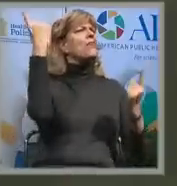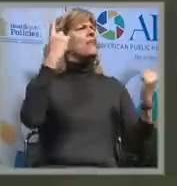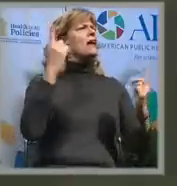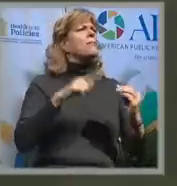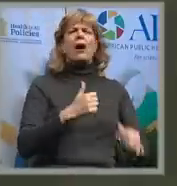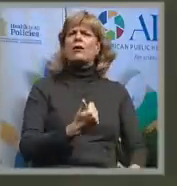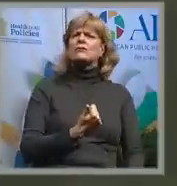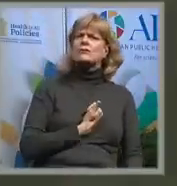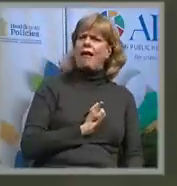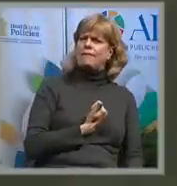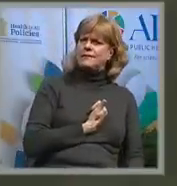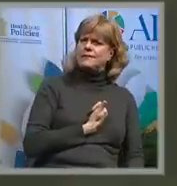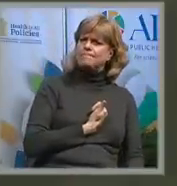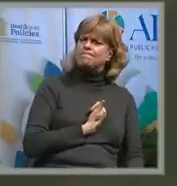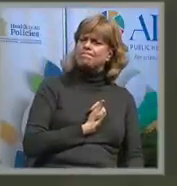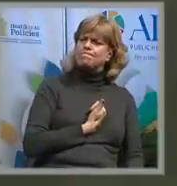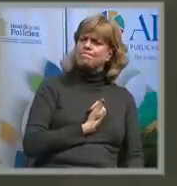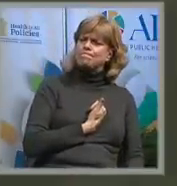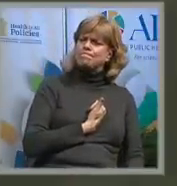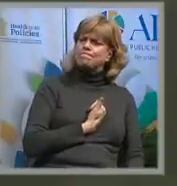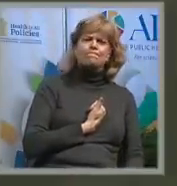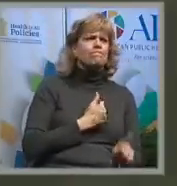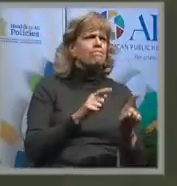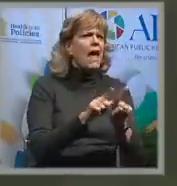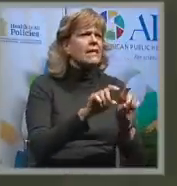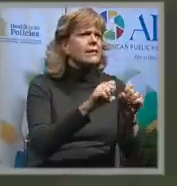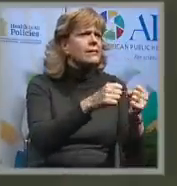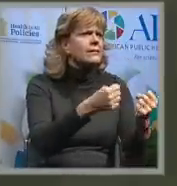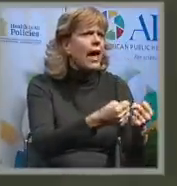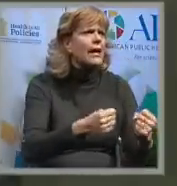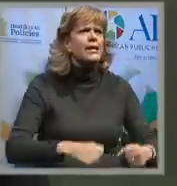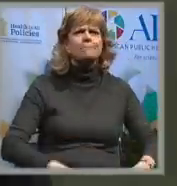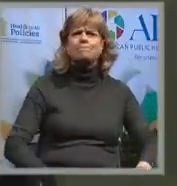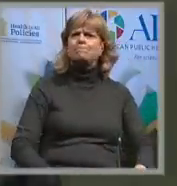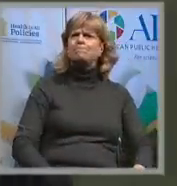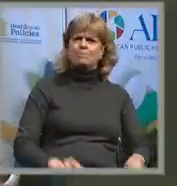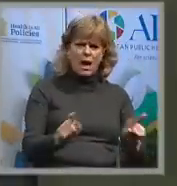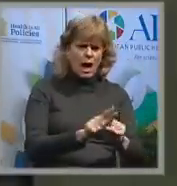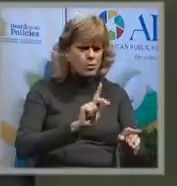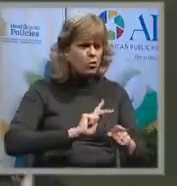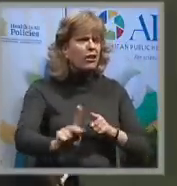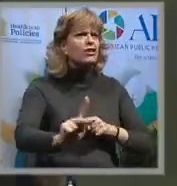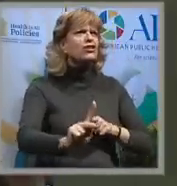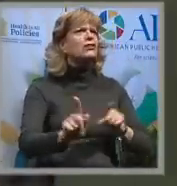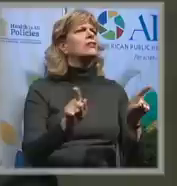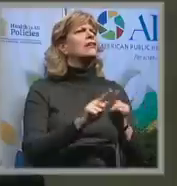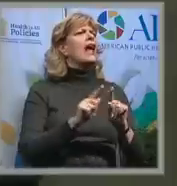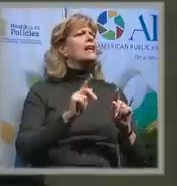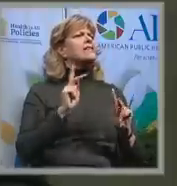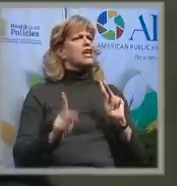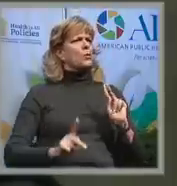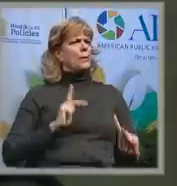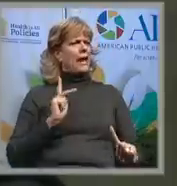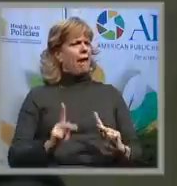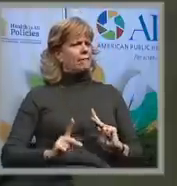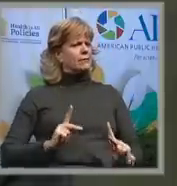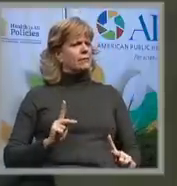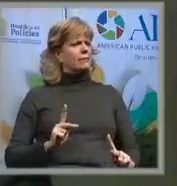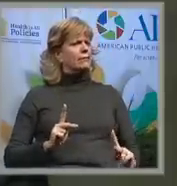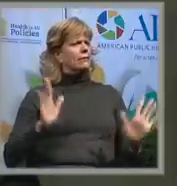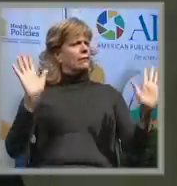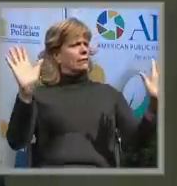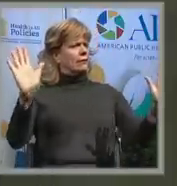about ourselves as a society, as professionals, as human beings,